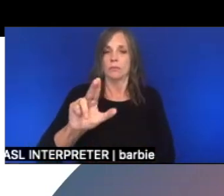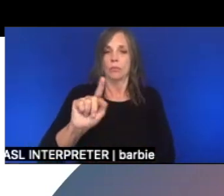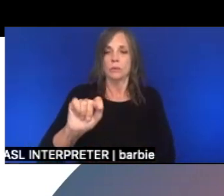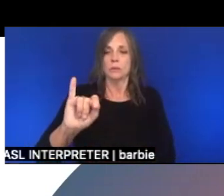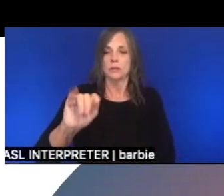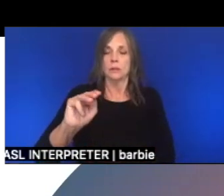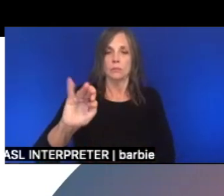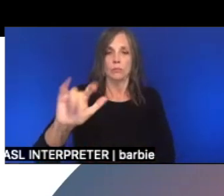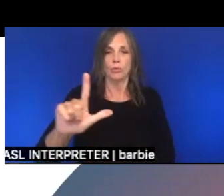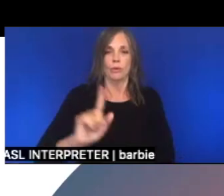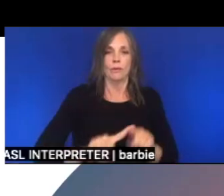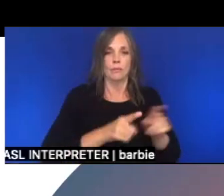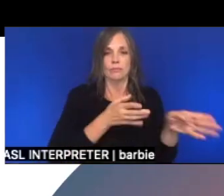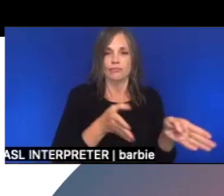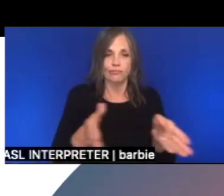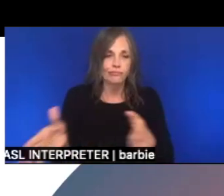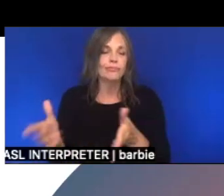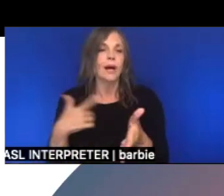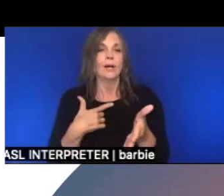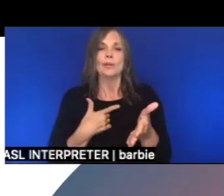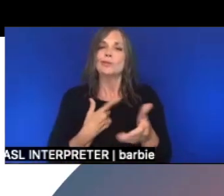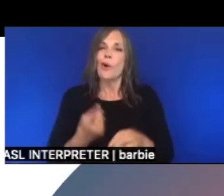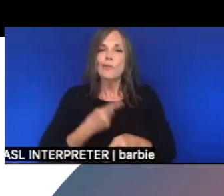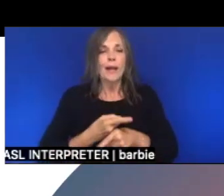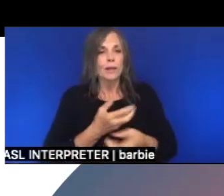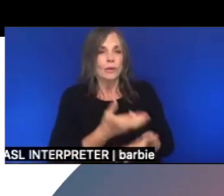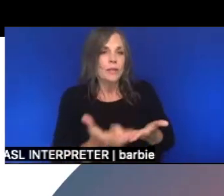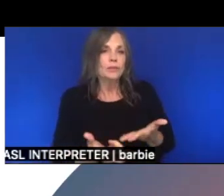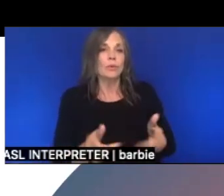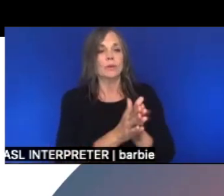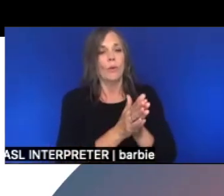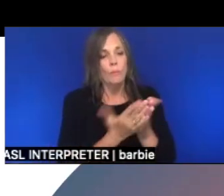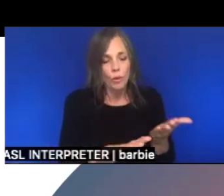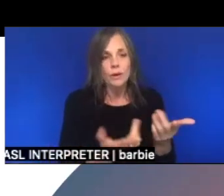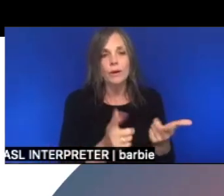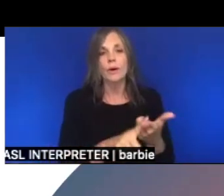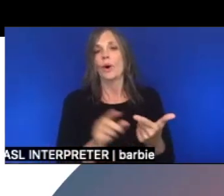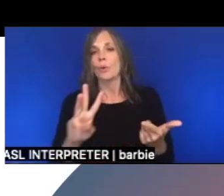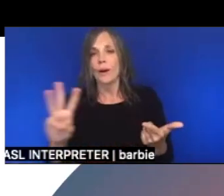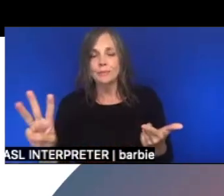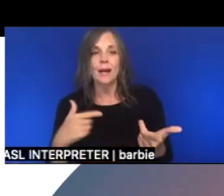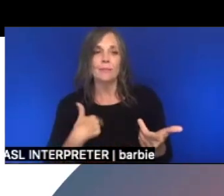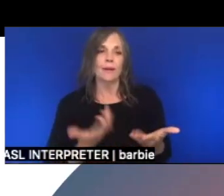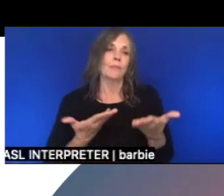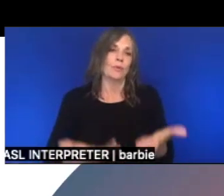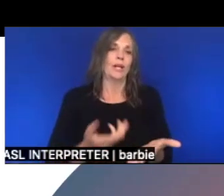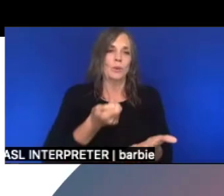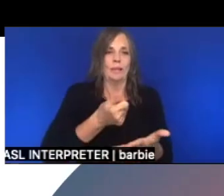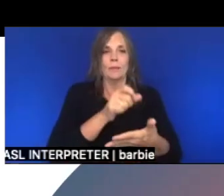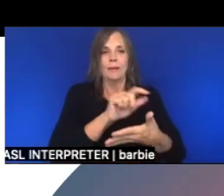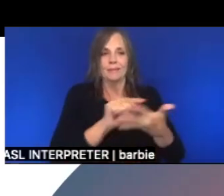I will not only share with you some of the usual resources, like it could be a book or it could be a website, but I'm bringing you a bit of everything,